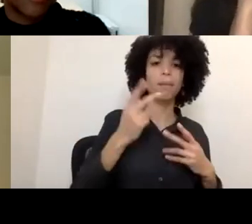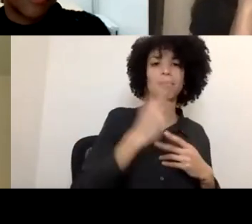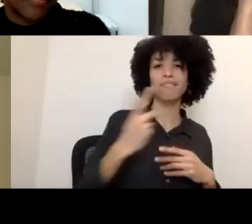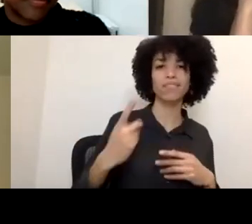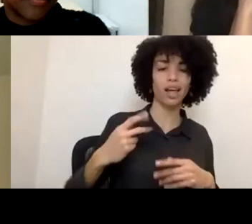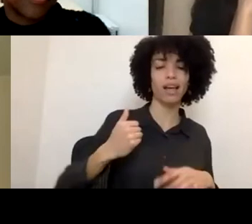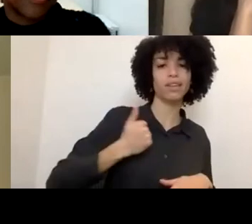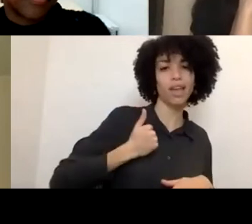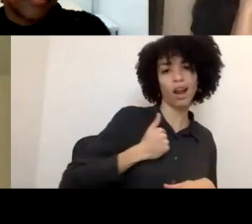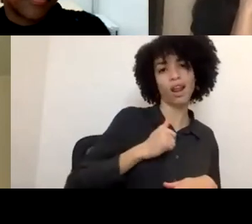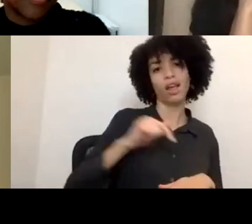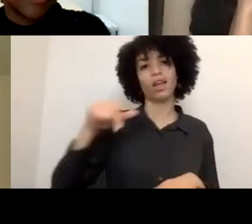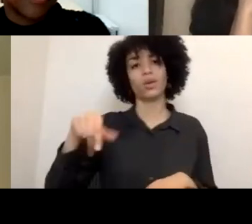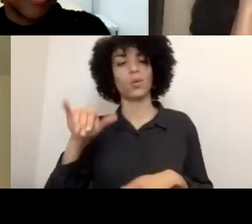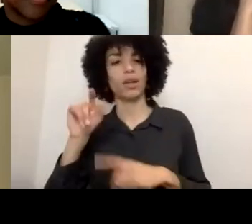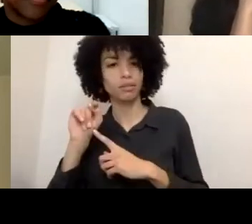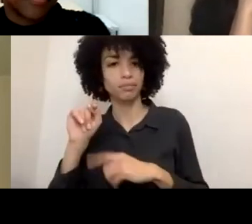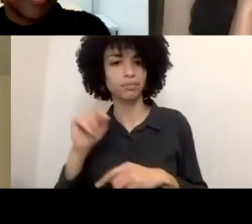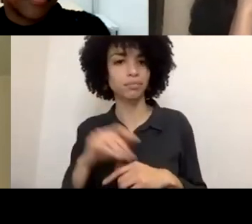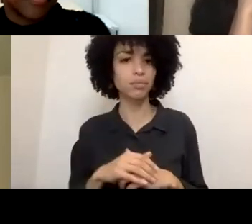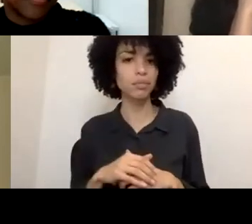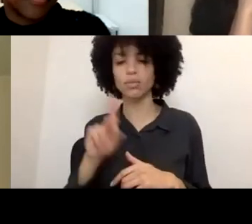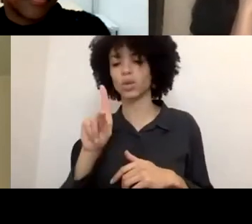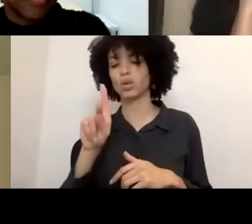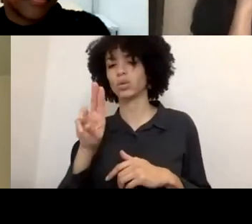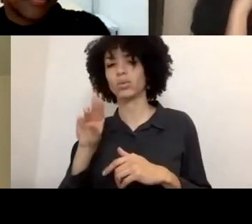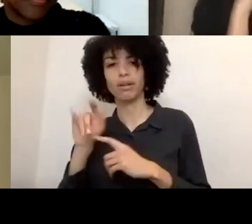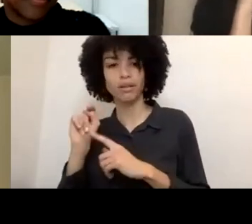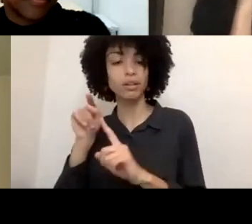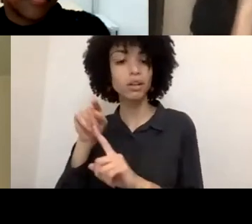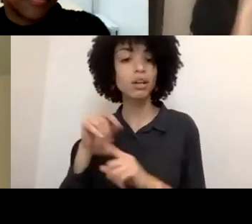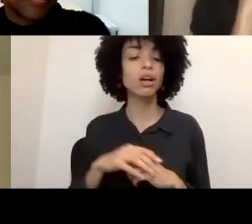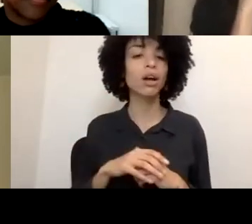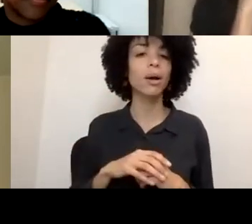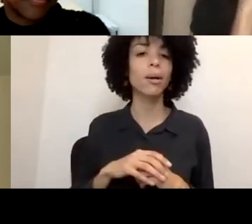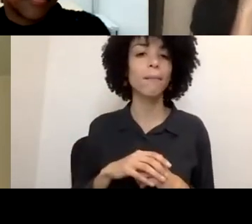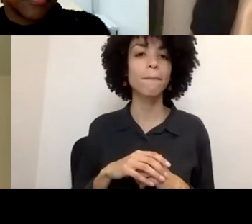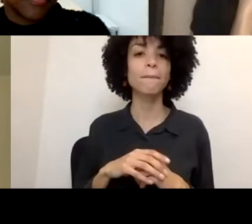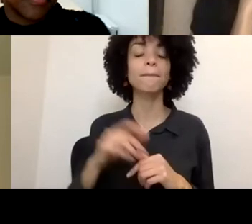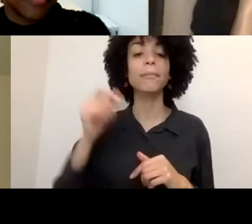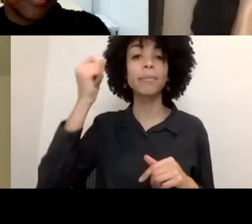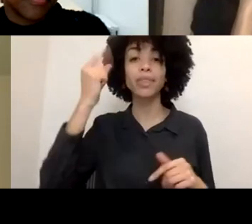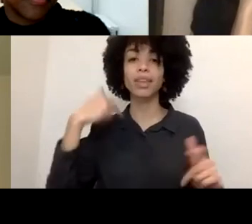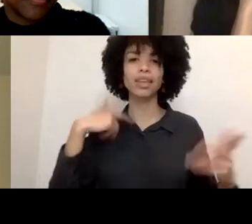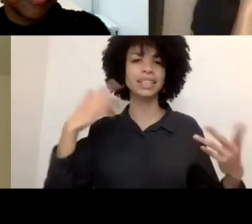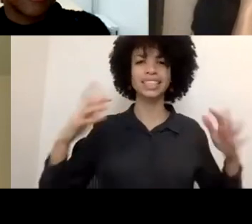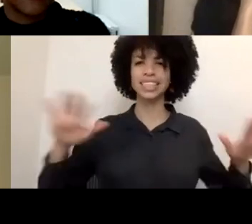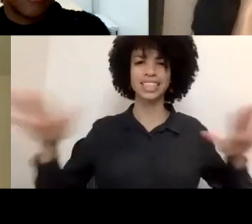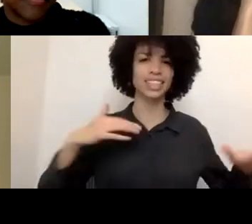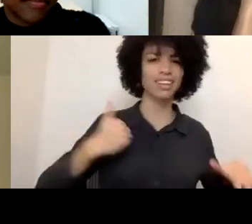So very much. Part of this larger Palestinian diaspora, never having a sense of home and